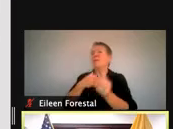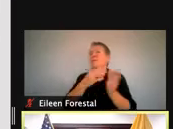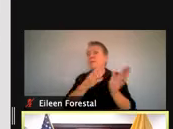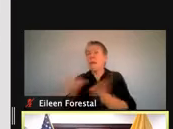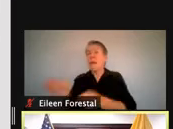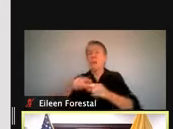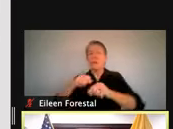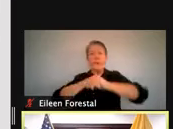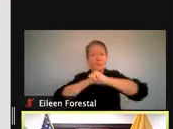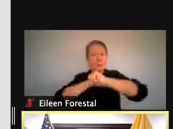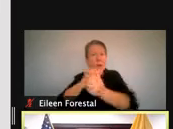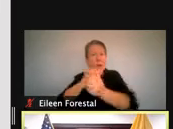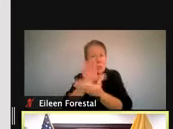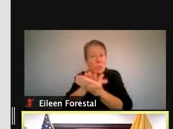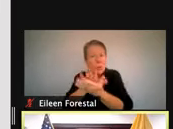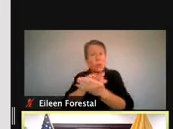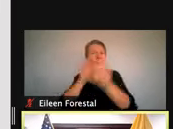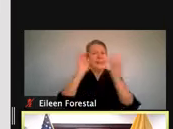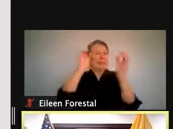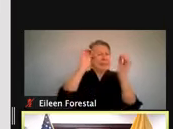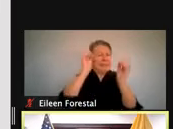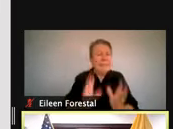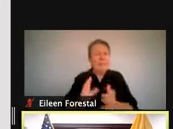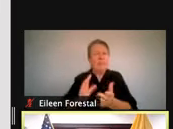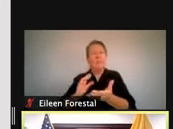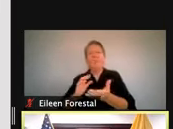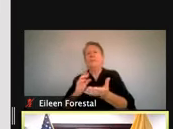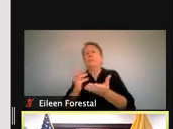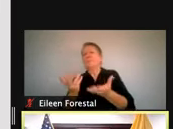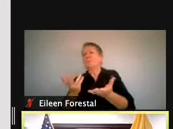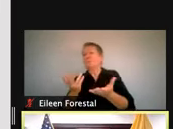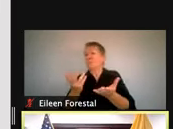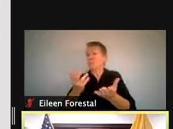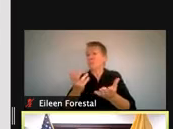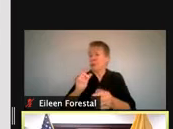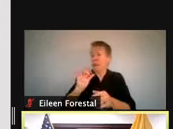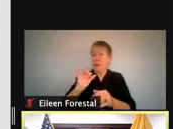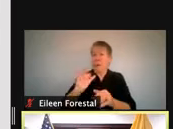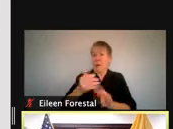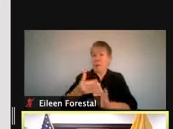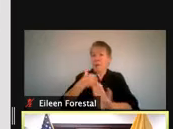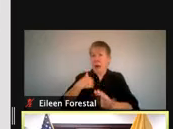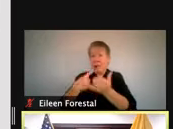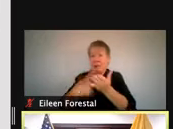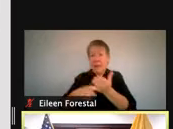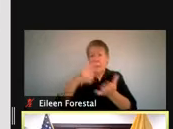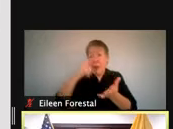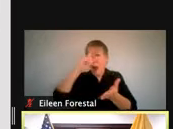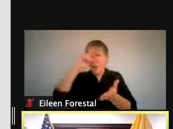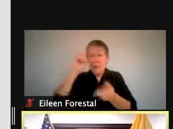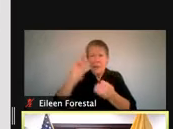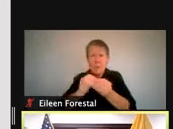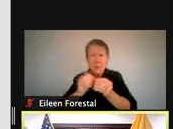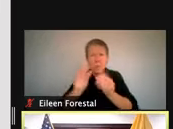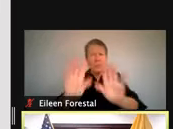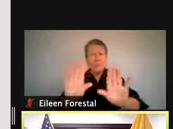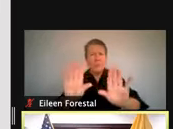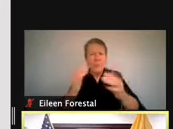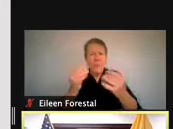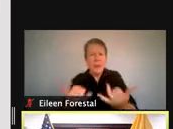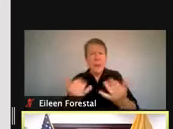communities. Before we go on to our hospital numbers, just to say that as of now, and